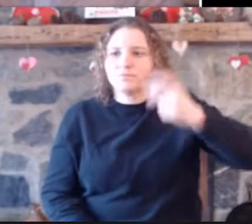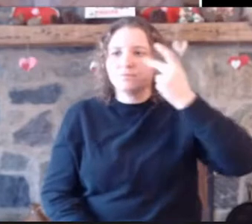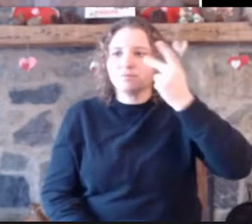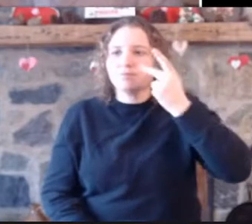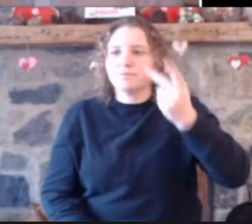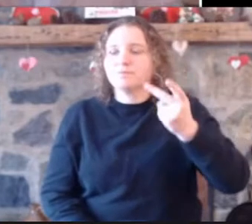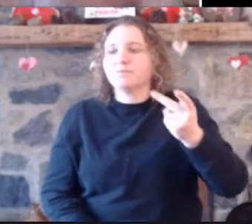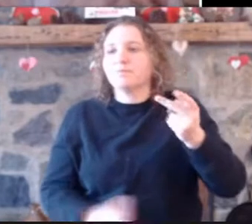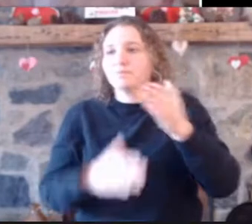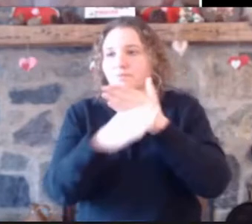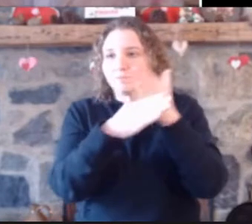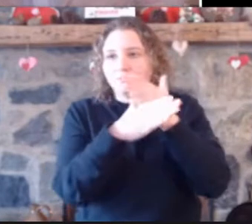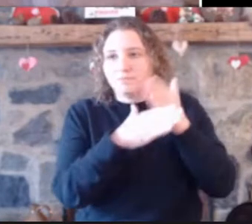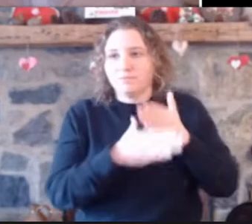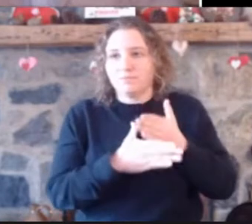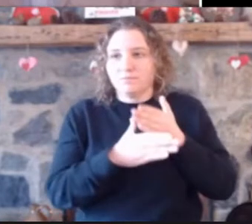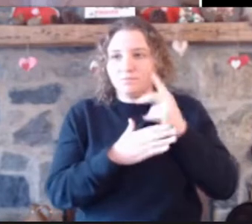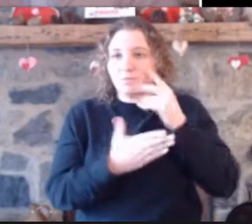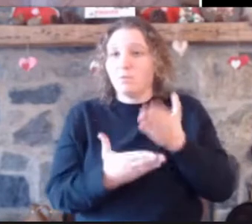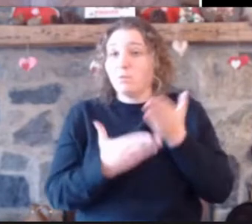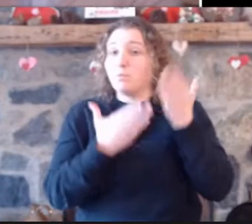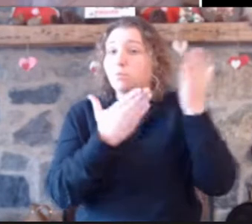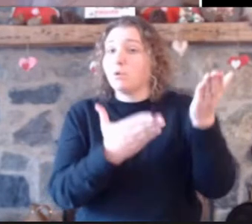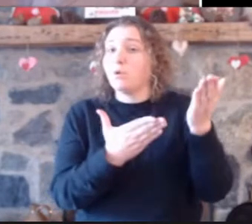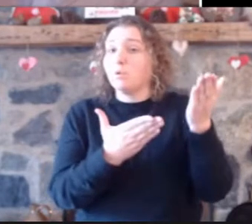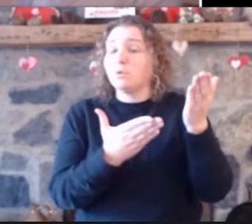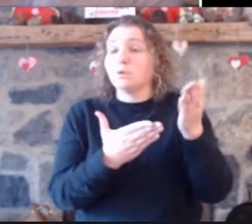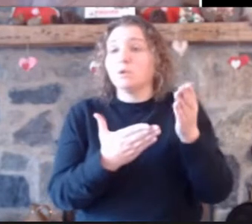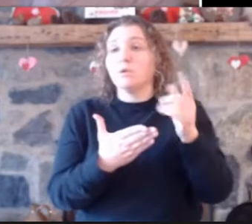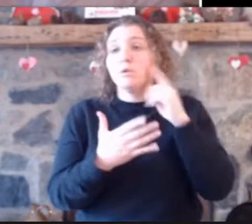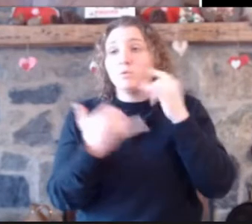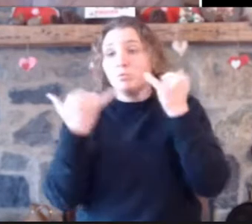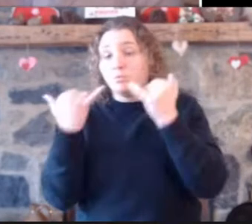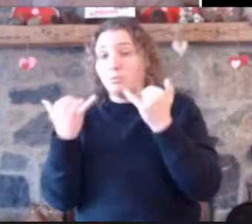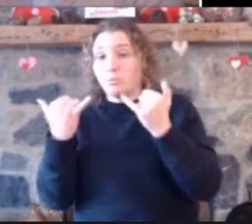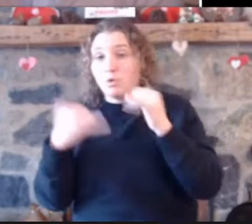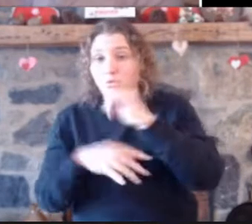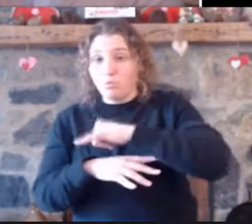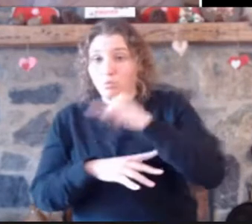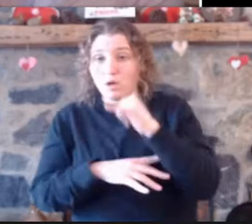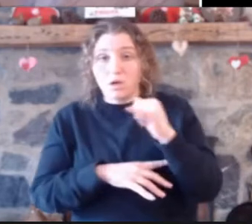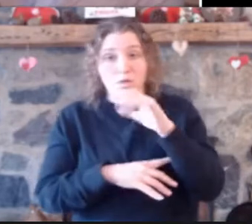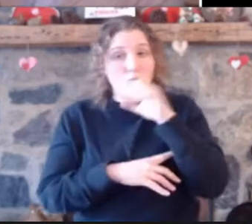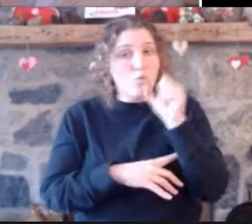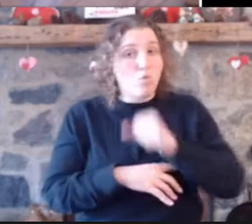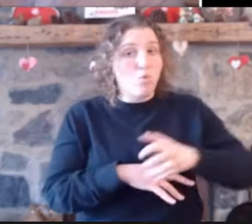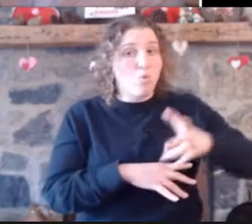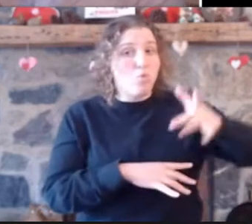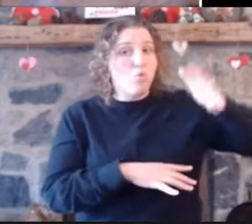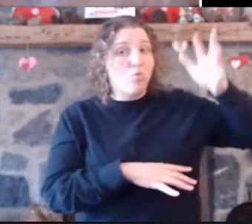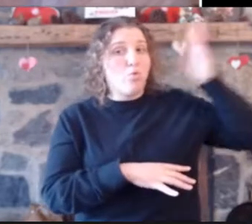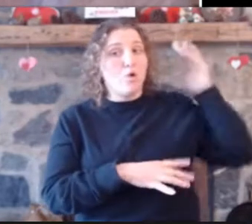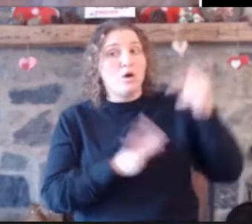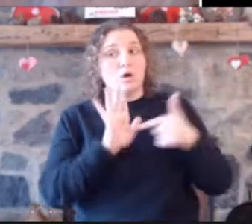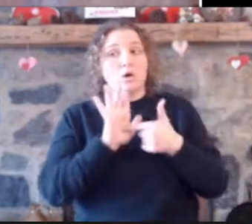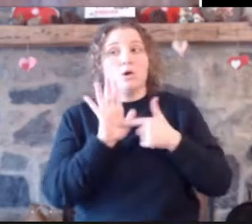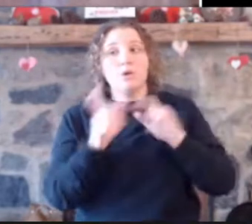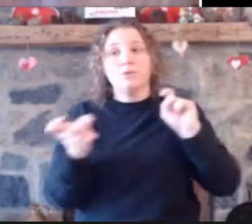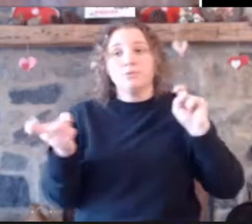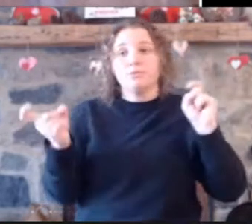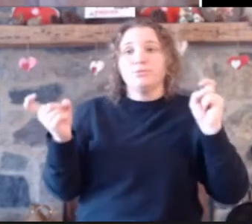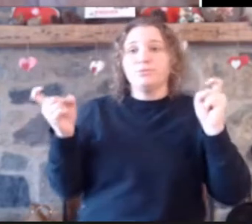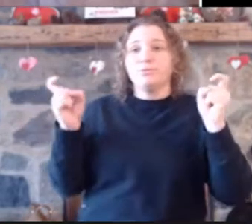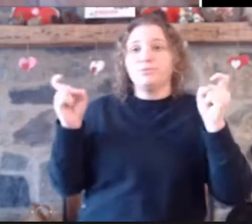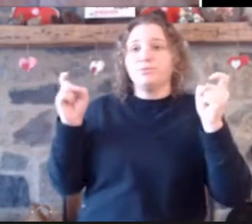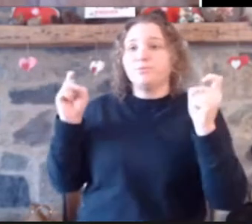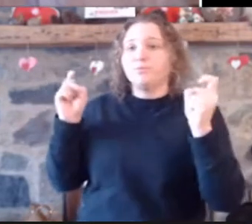fossil intermediates, which they propose, between modern whales and their 60 million-year-old ancestor reveal a history of slow